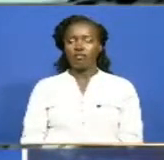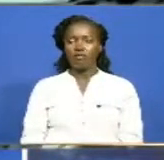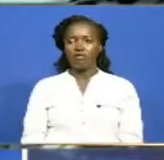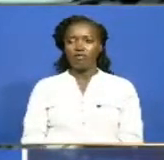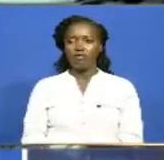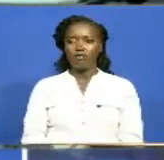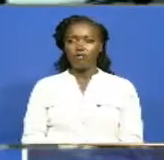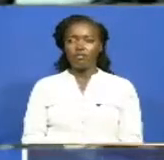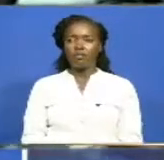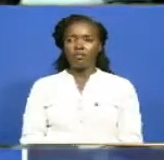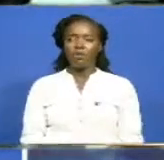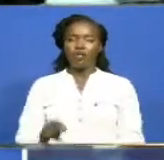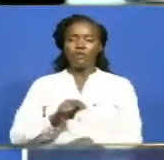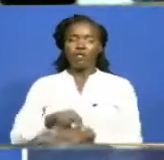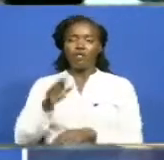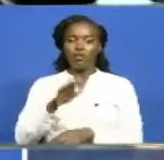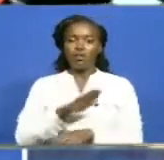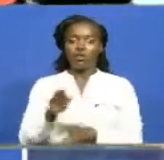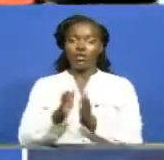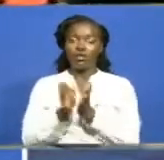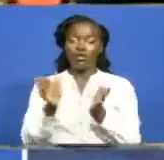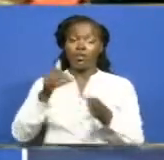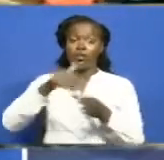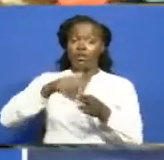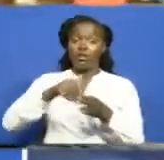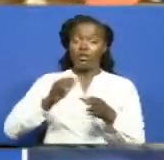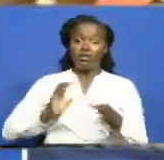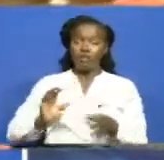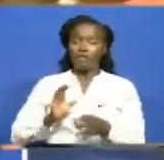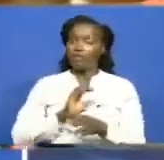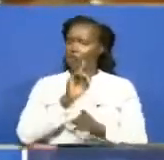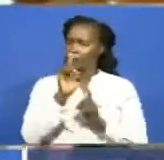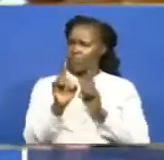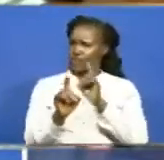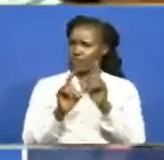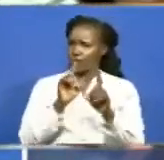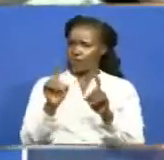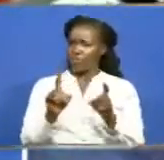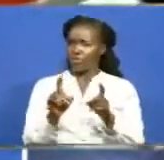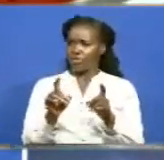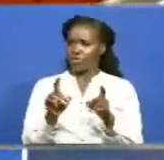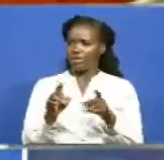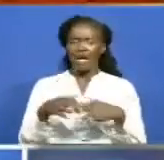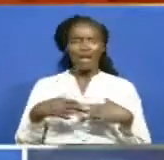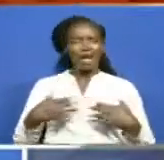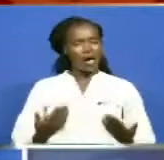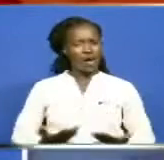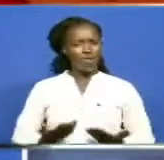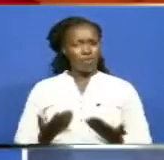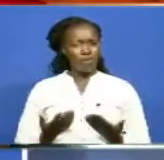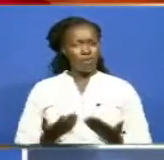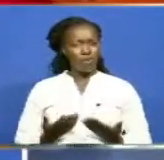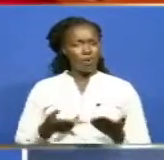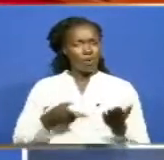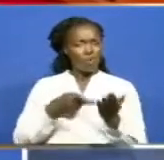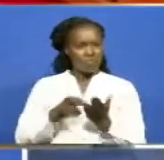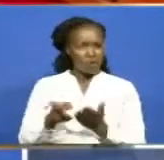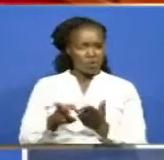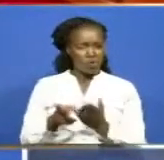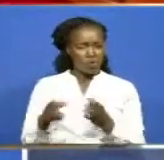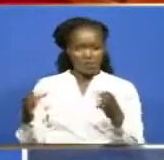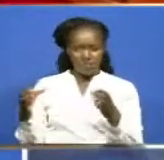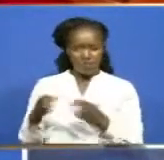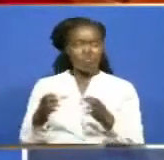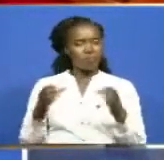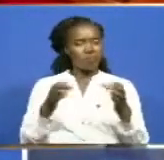The National Assembly's Public Investment Committee has questioned the inconsistency reported in the payment of firms